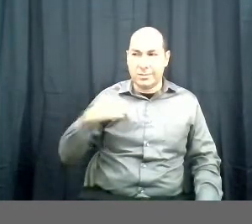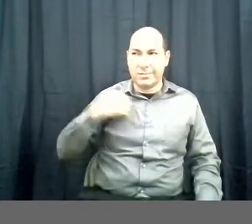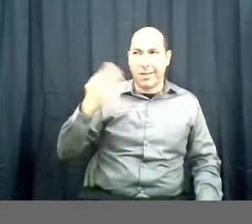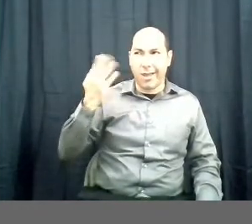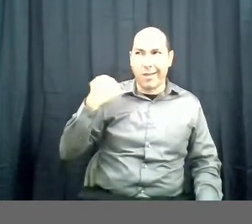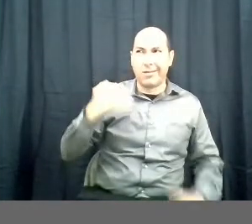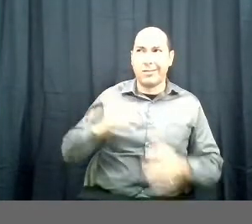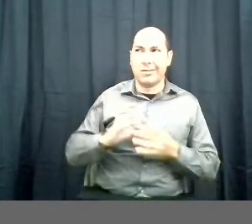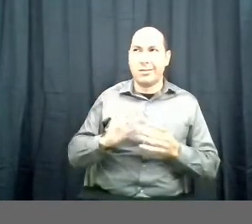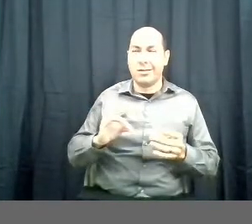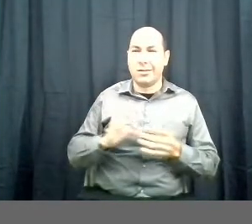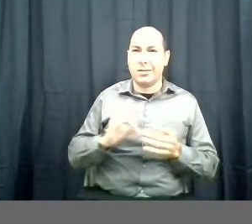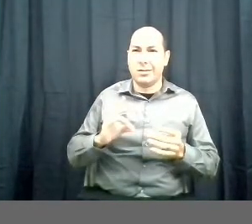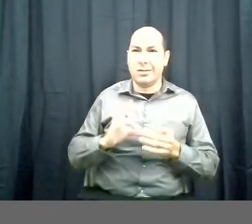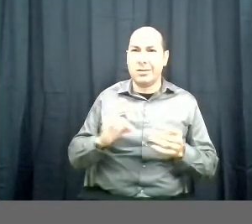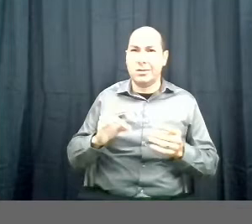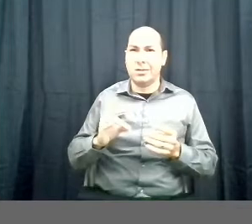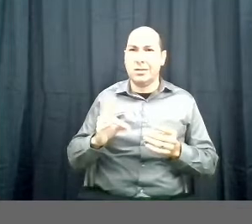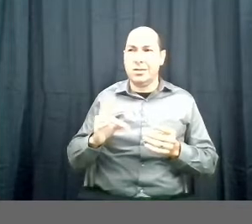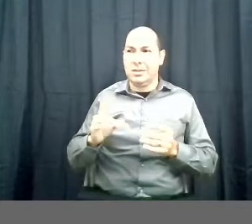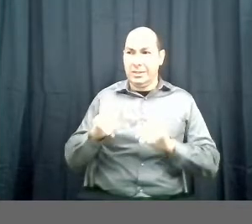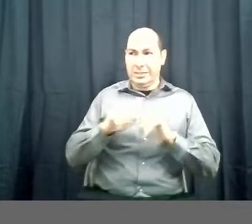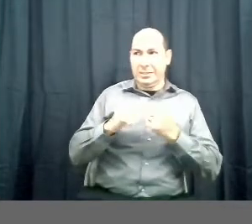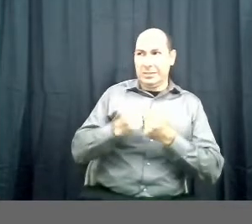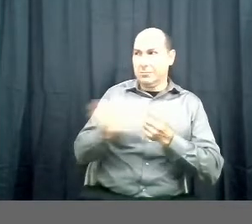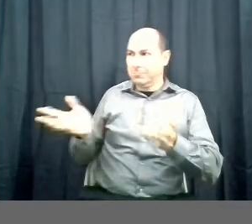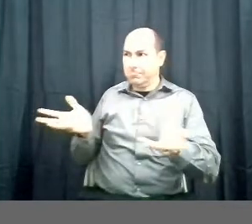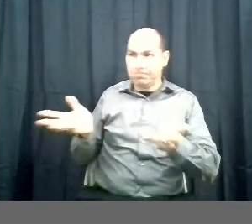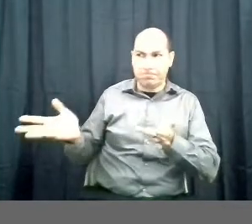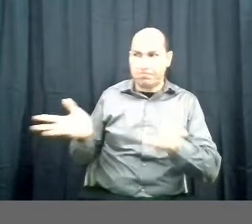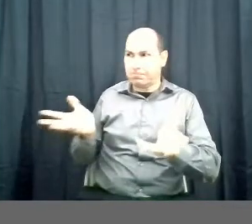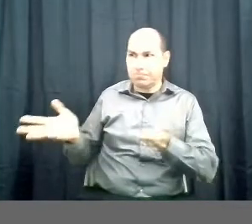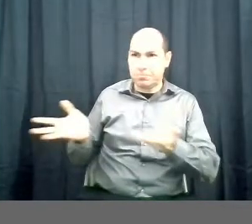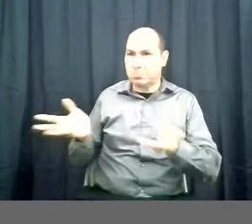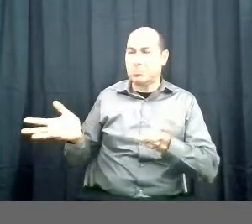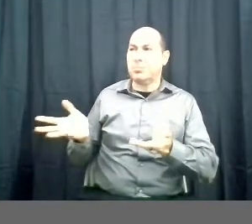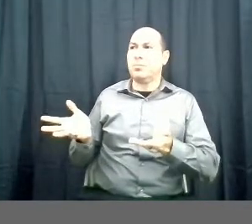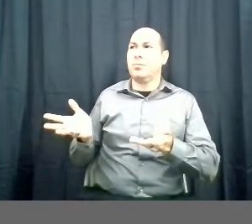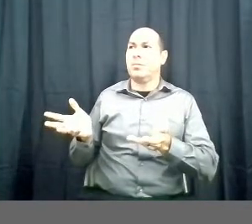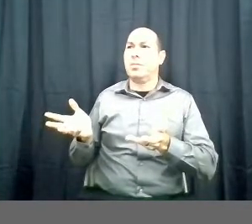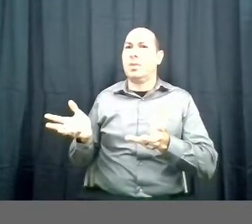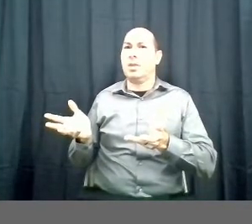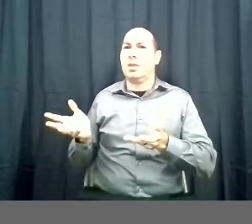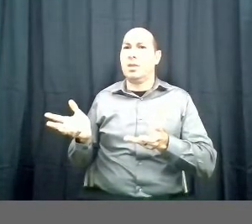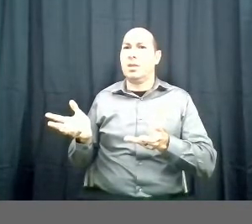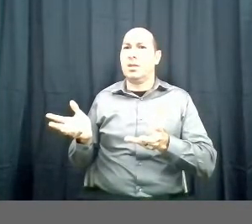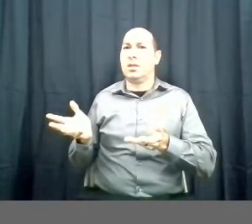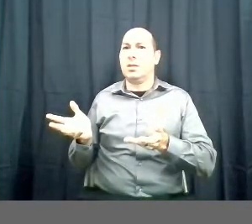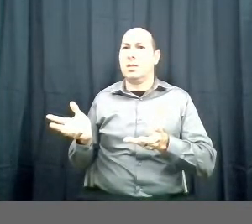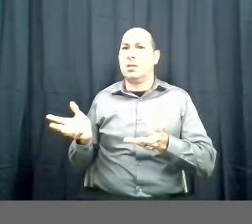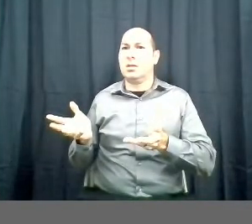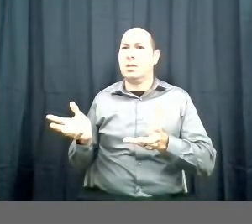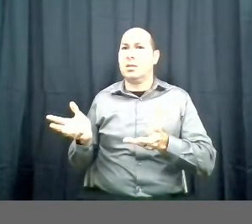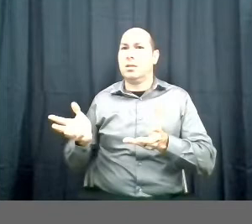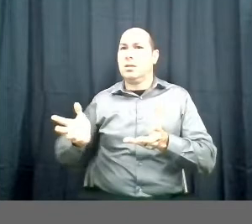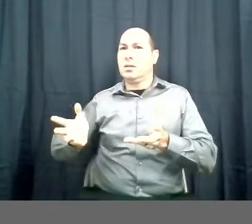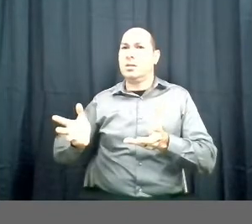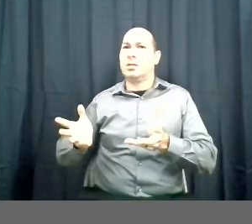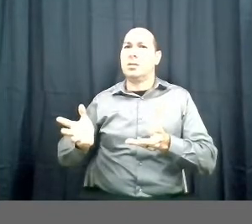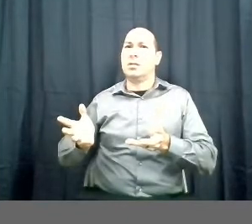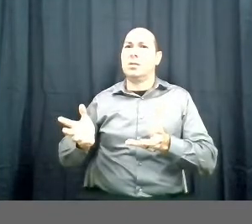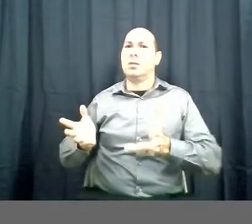the mediation team led by Judge Hauser, you will get a front